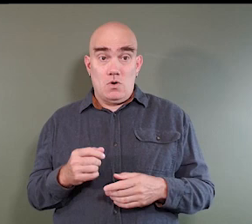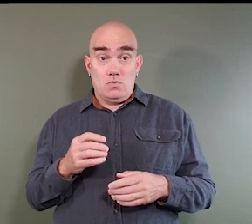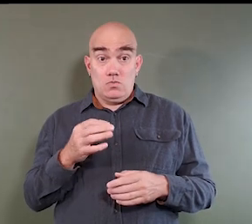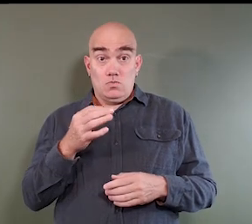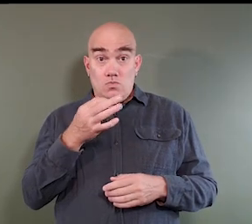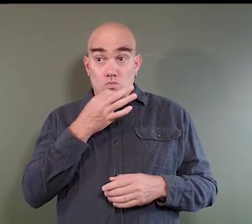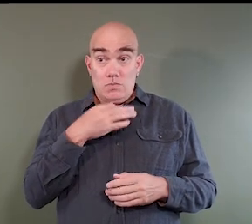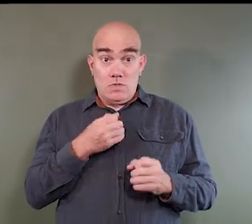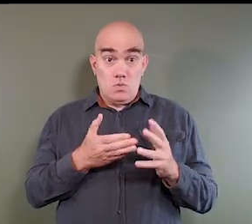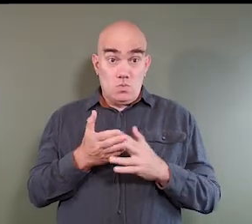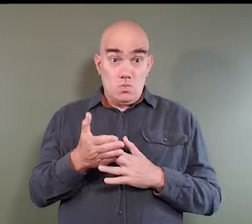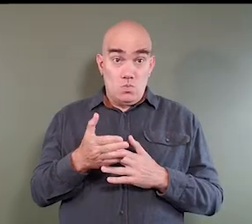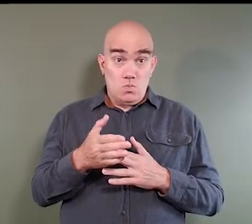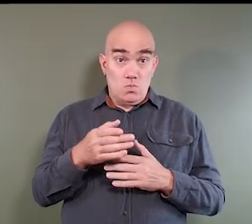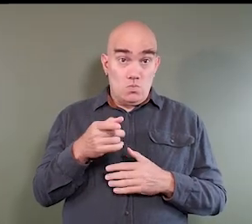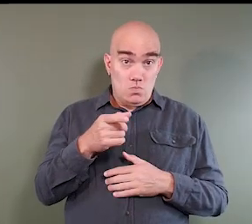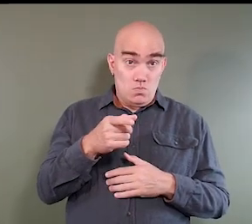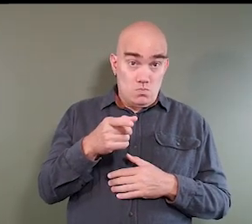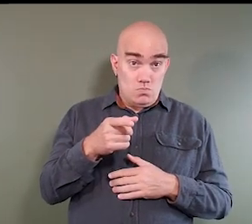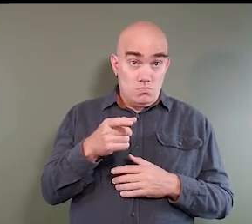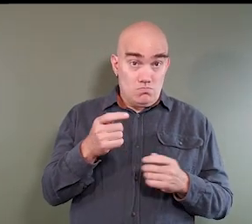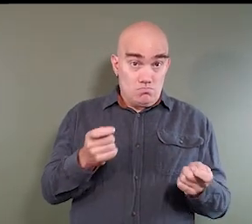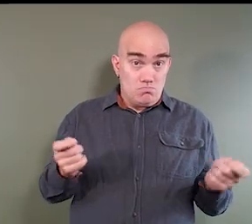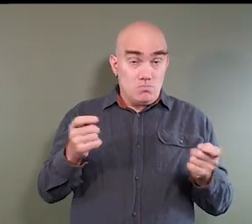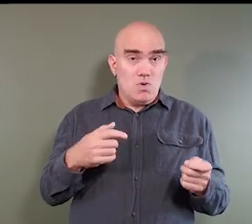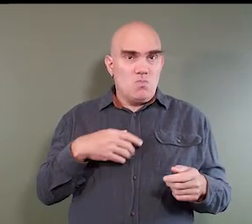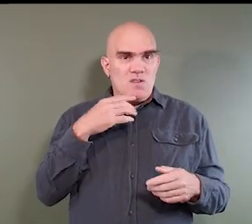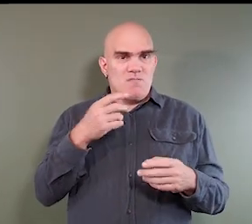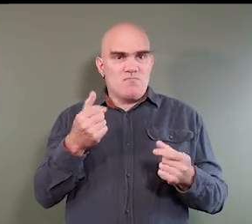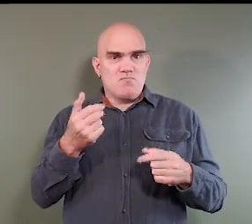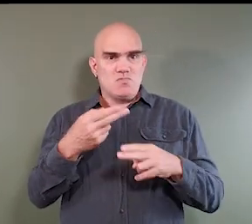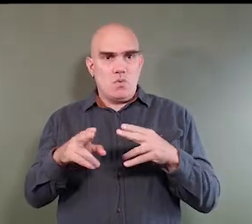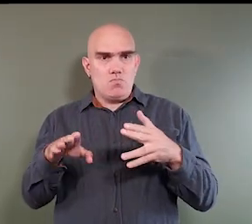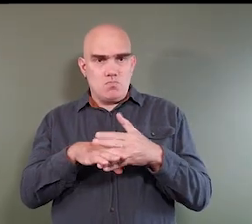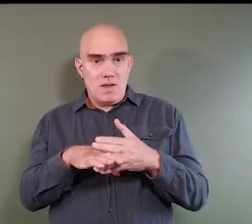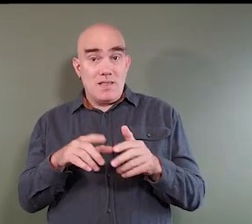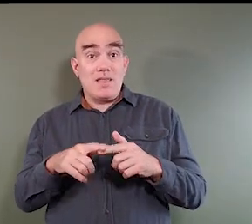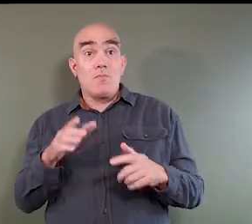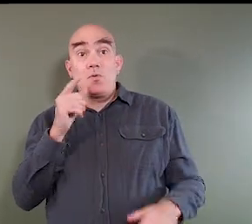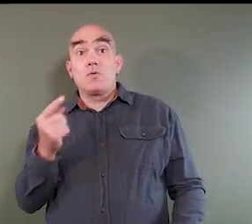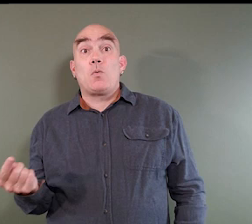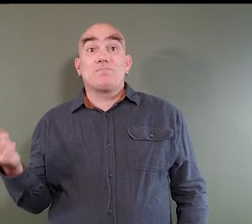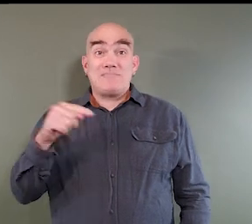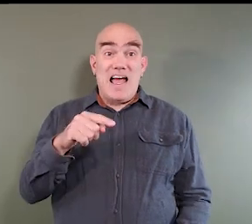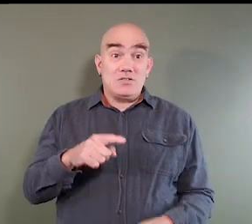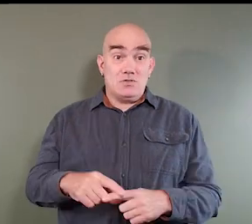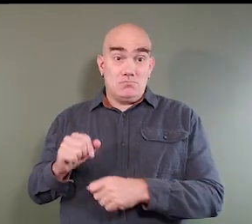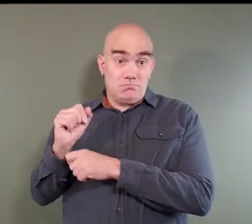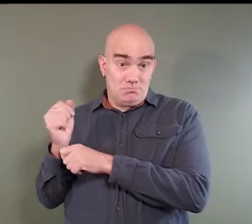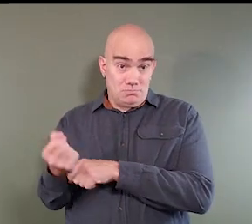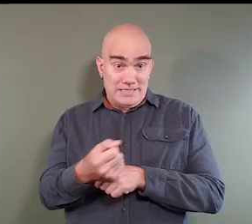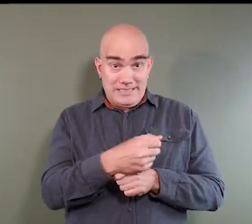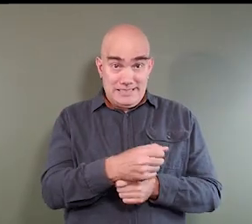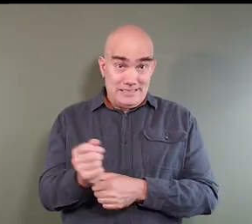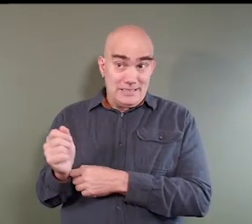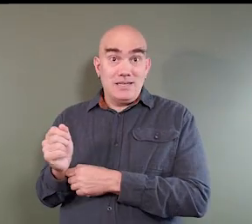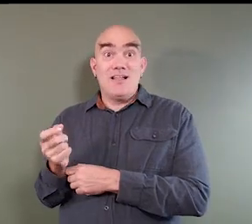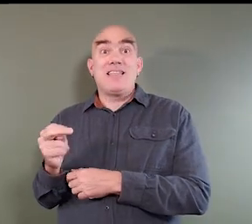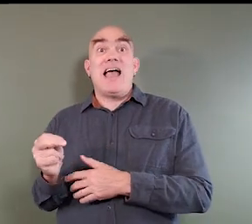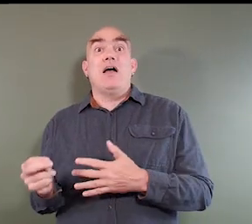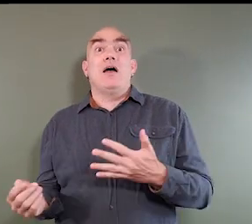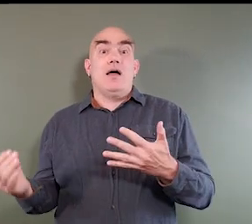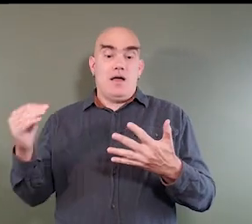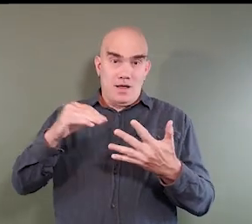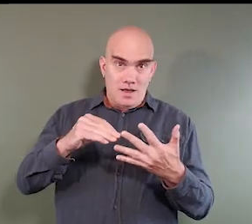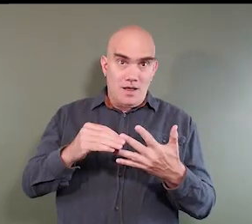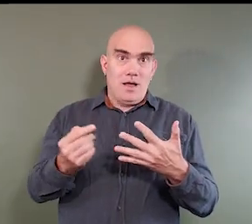jump ropes, we're gonna take a quick break, and then we're gonna go back to the baseball swings and work our way back